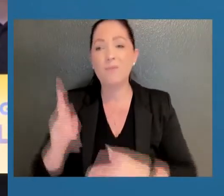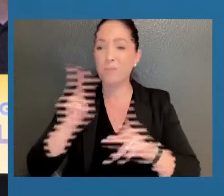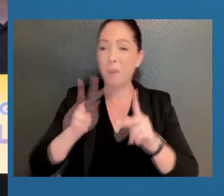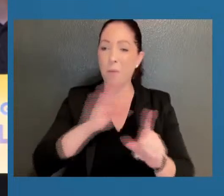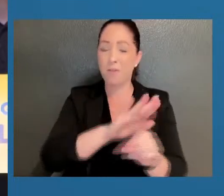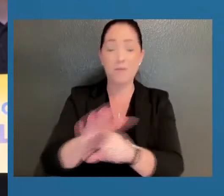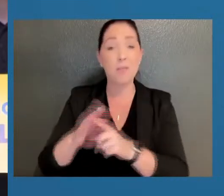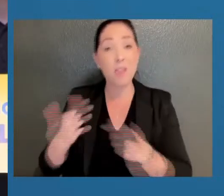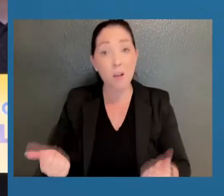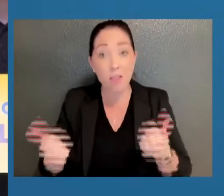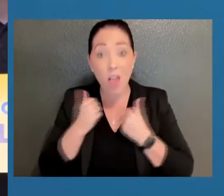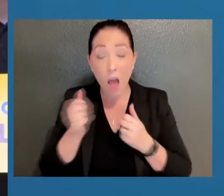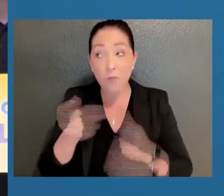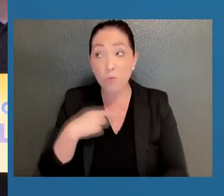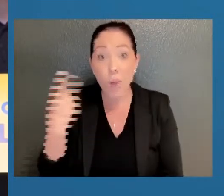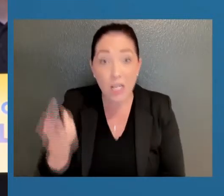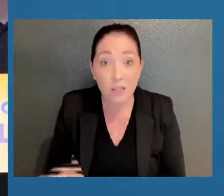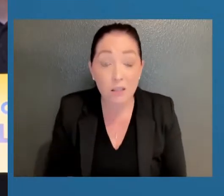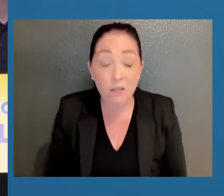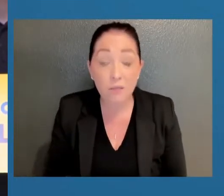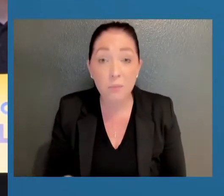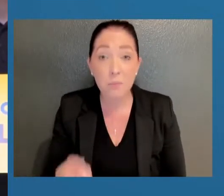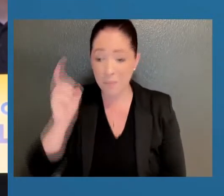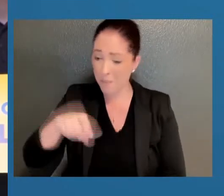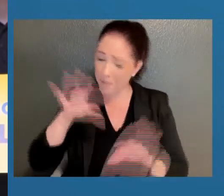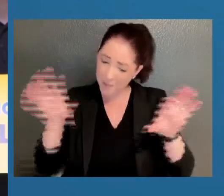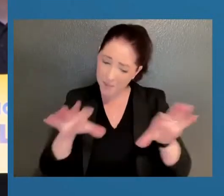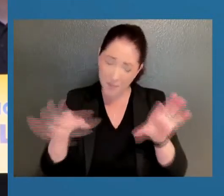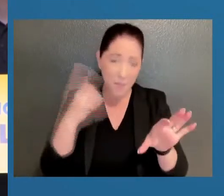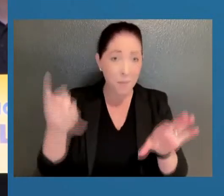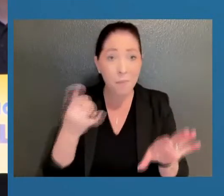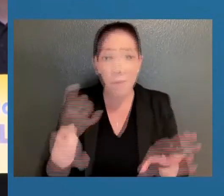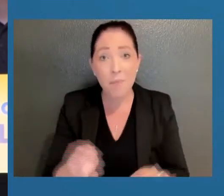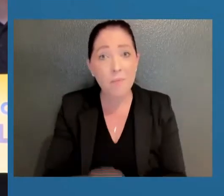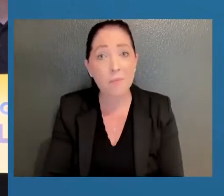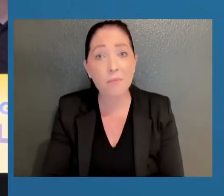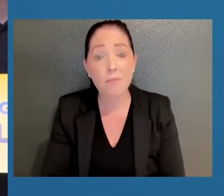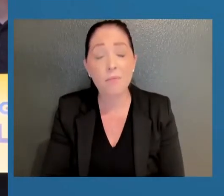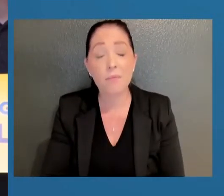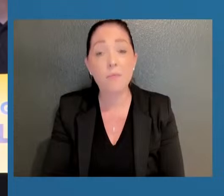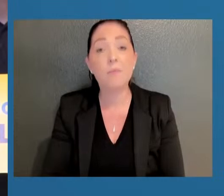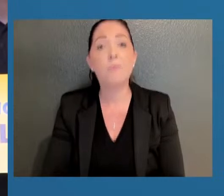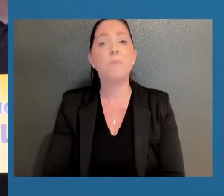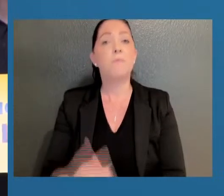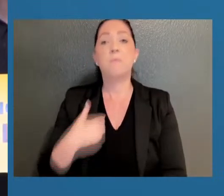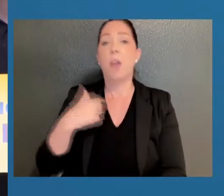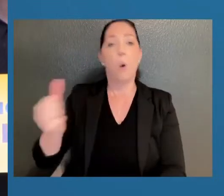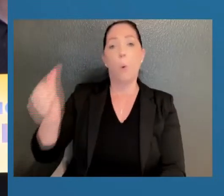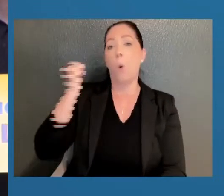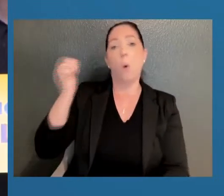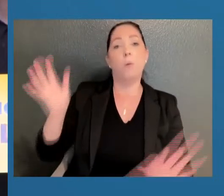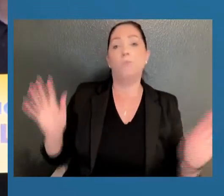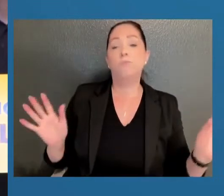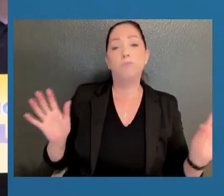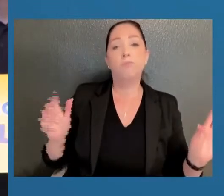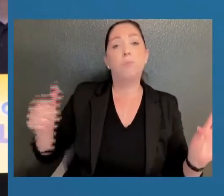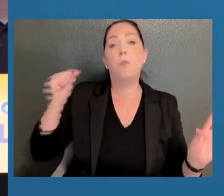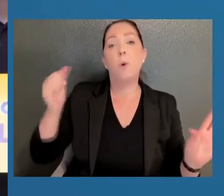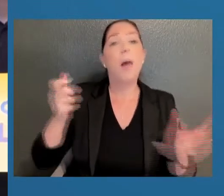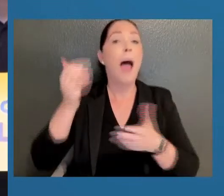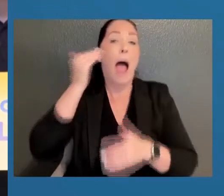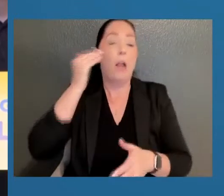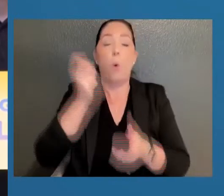jeopardy. We've got to do something about it. We've got to do something about it. And I just refuse, and I know everyone in this room does,